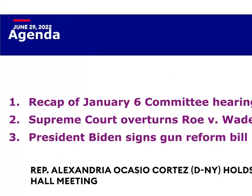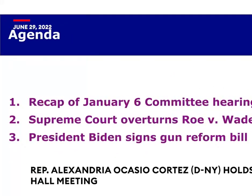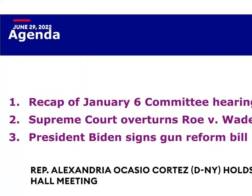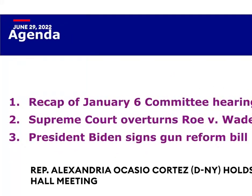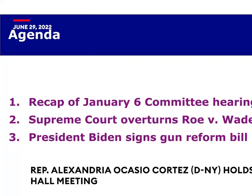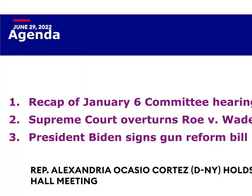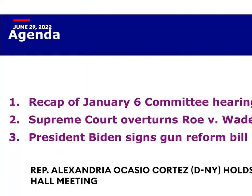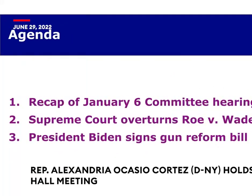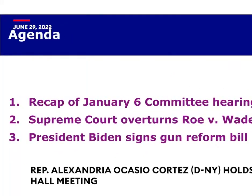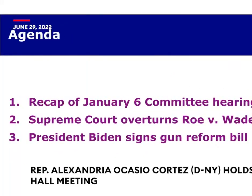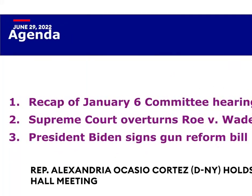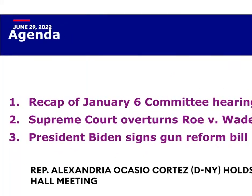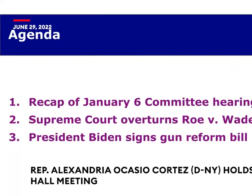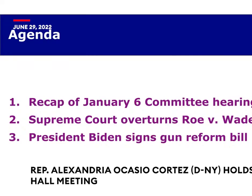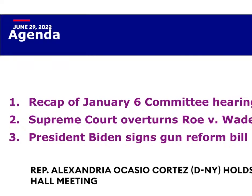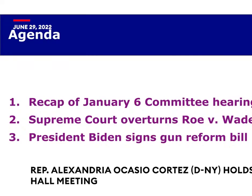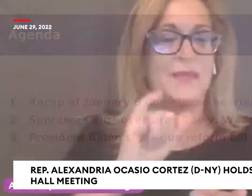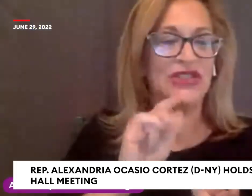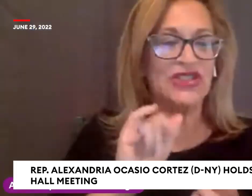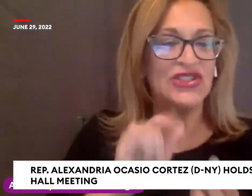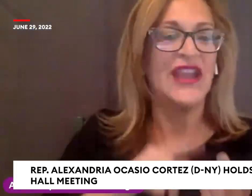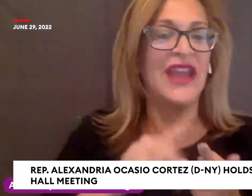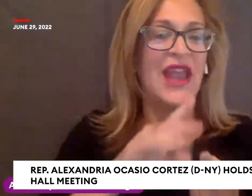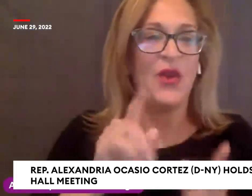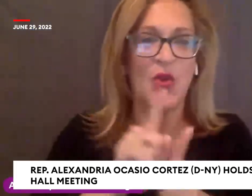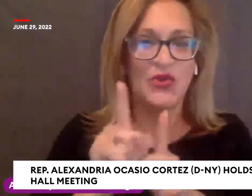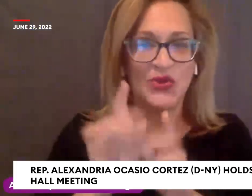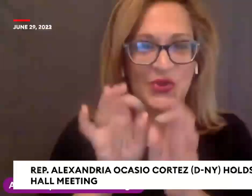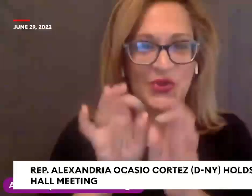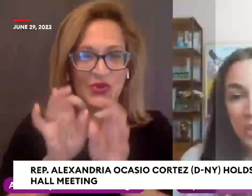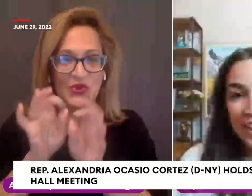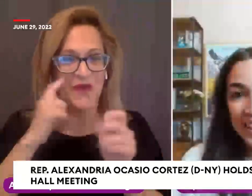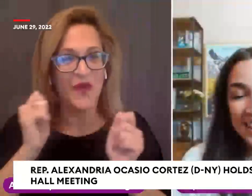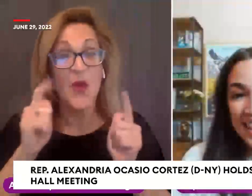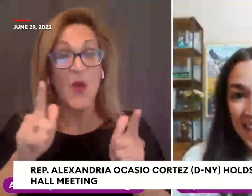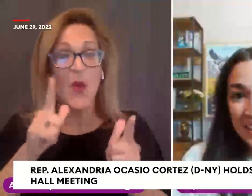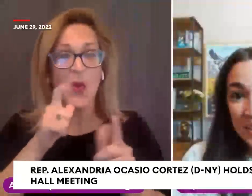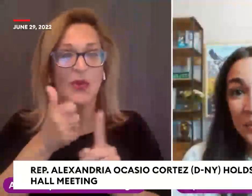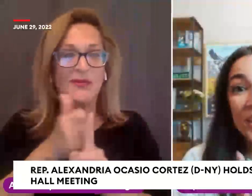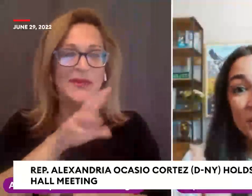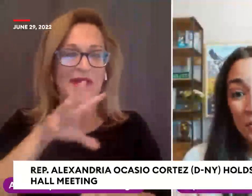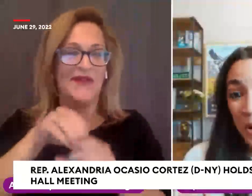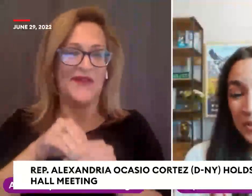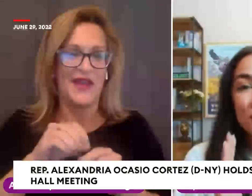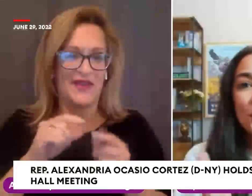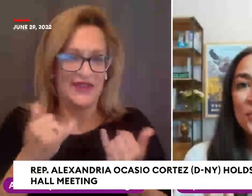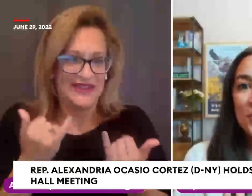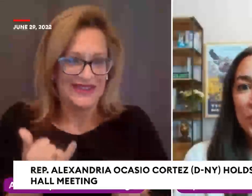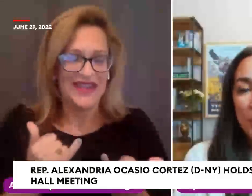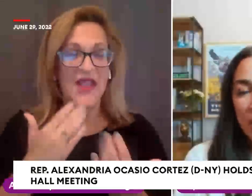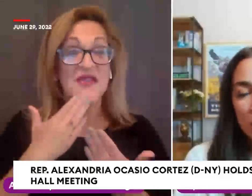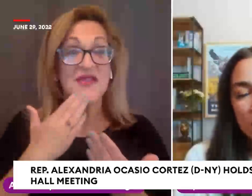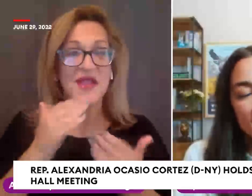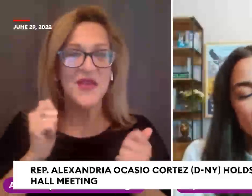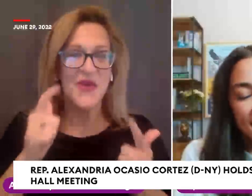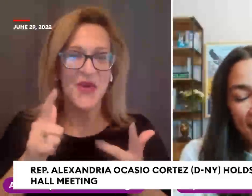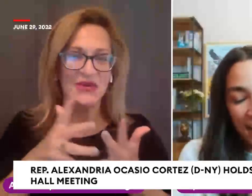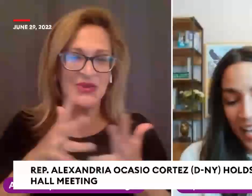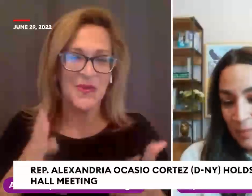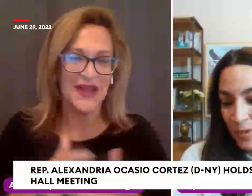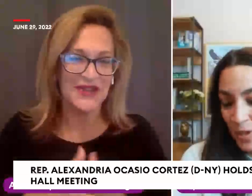your help, as well as all of our other interpreters that are working today. So thank you all so very